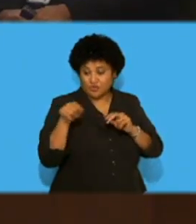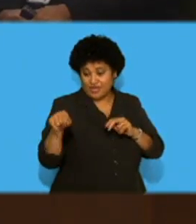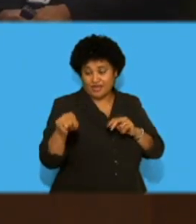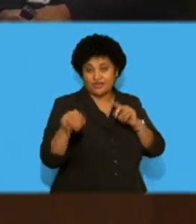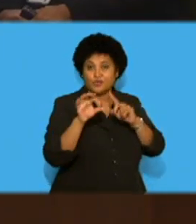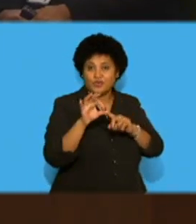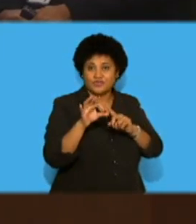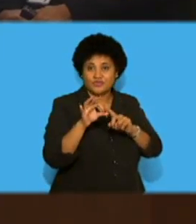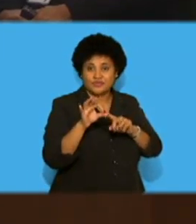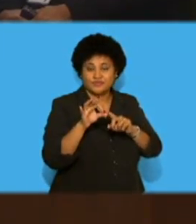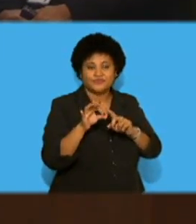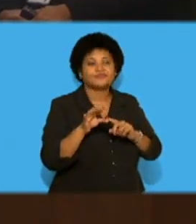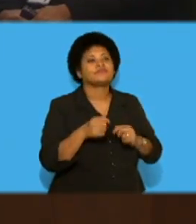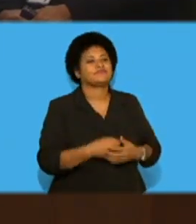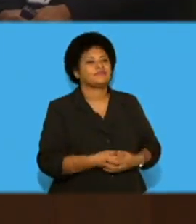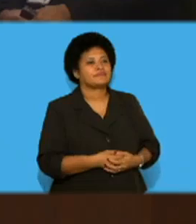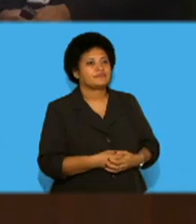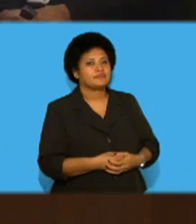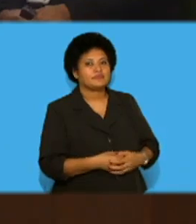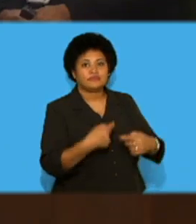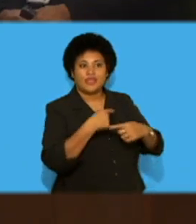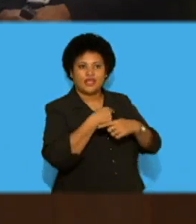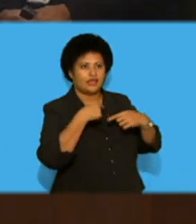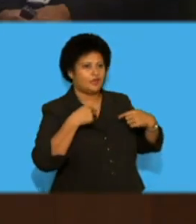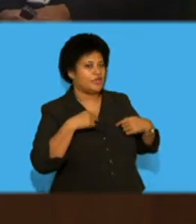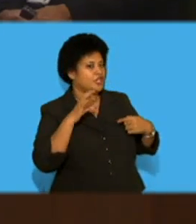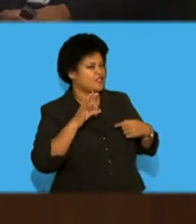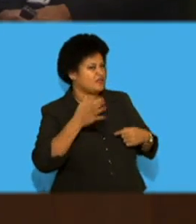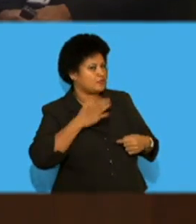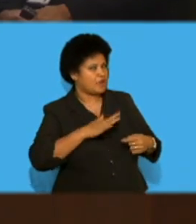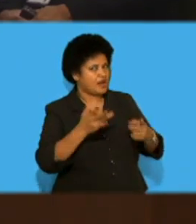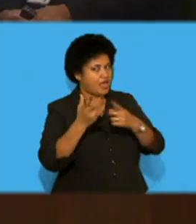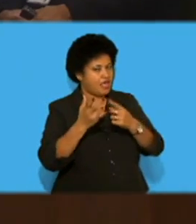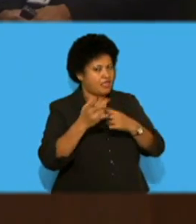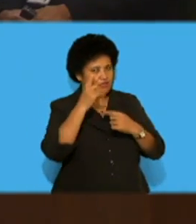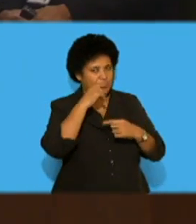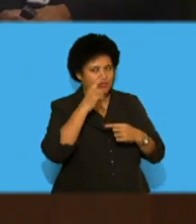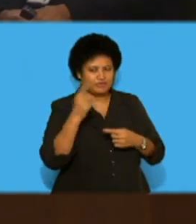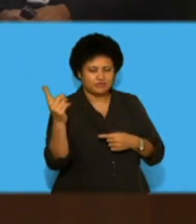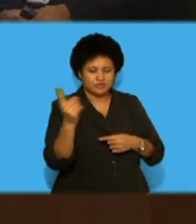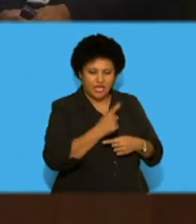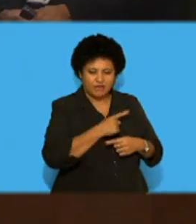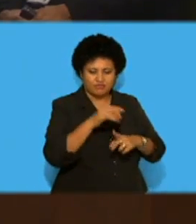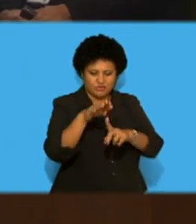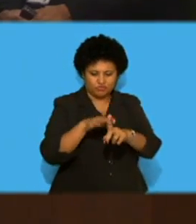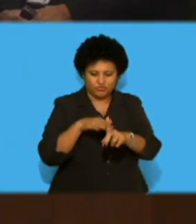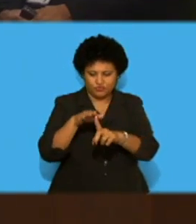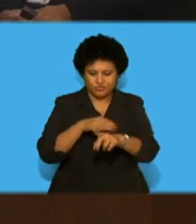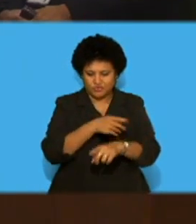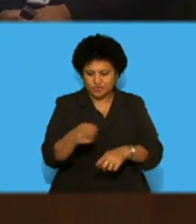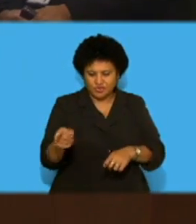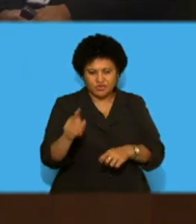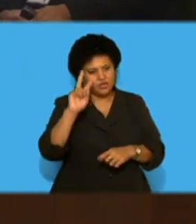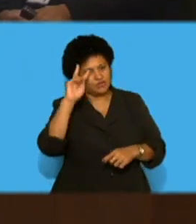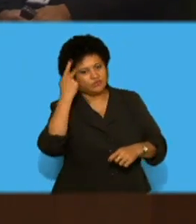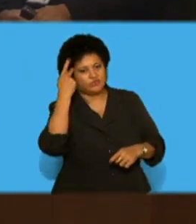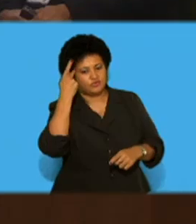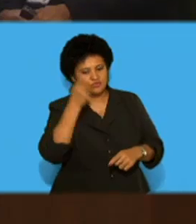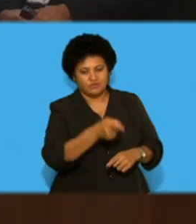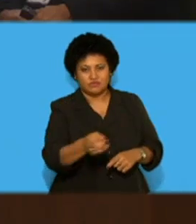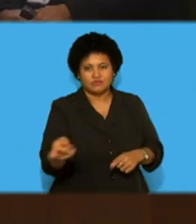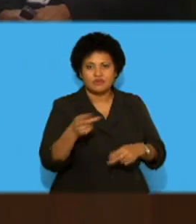that we do not want other people to come around and take advantage of them. A lot of them are a lot